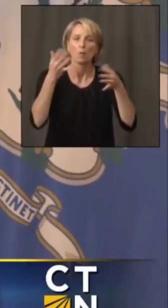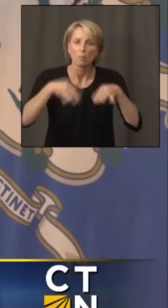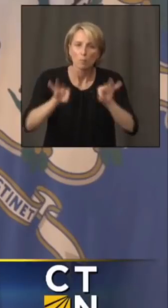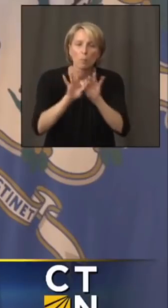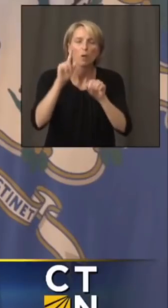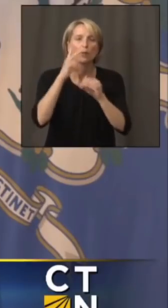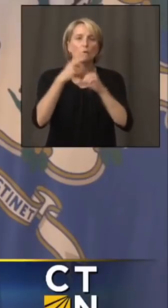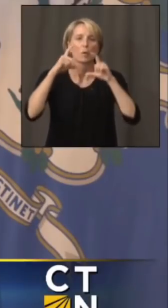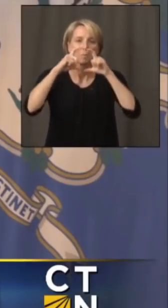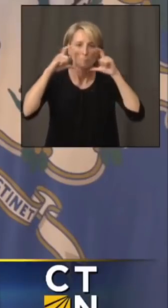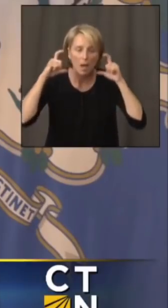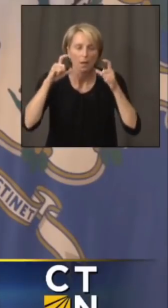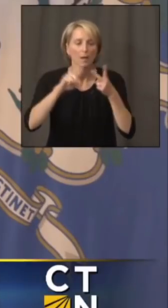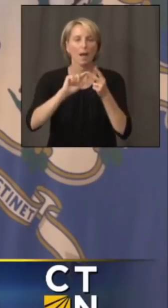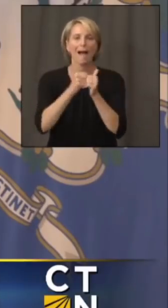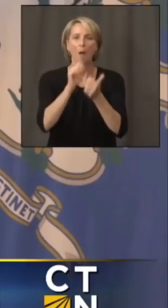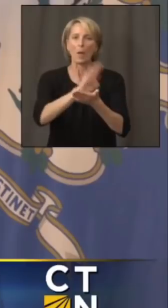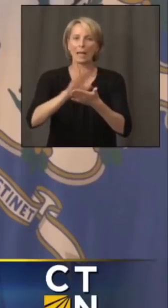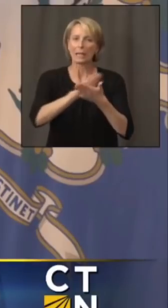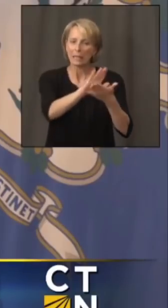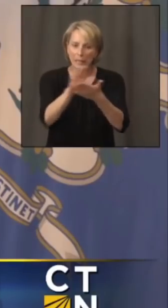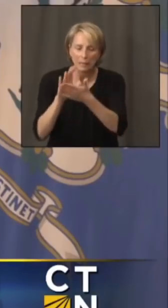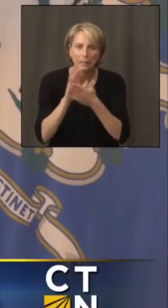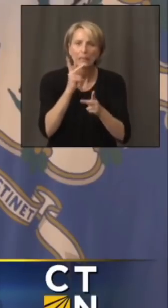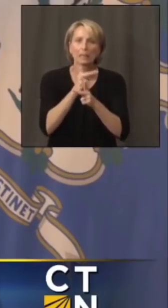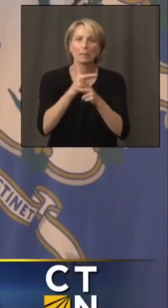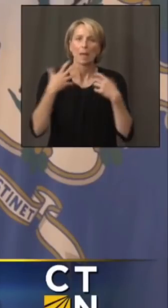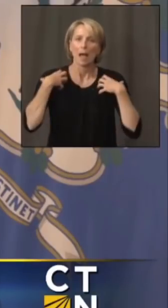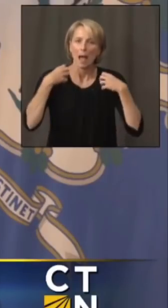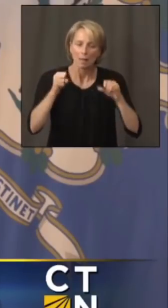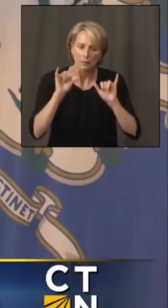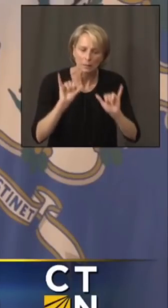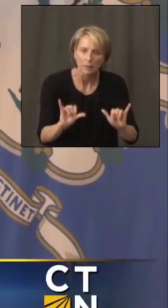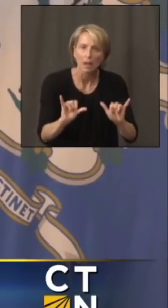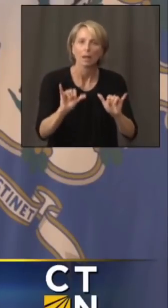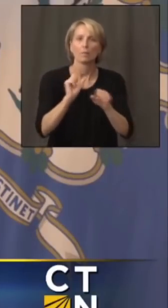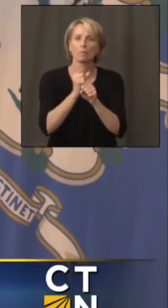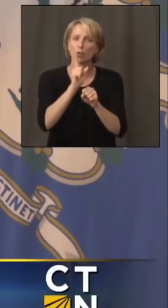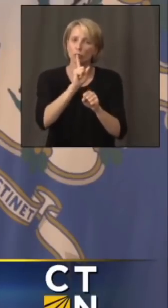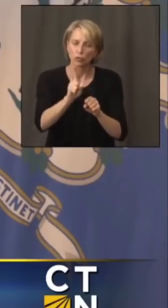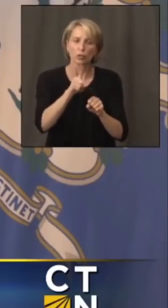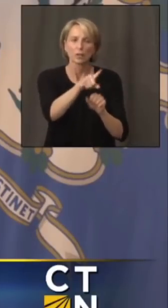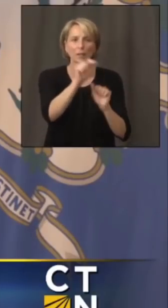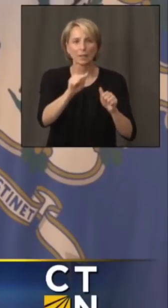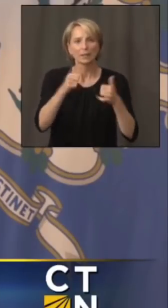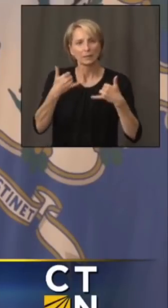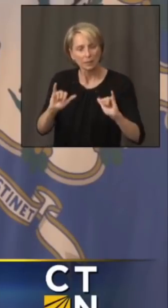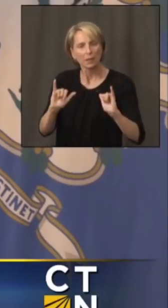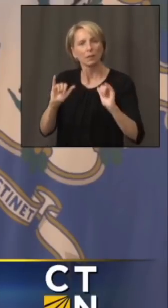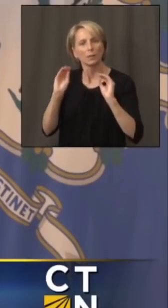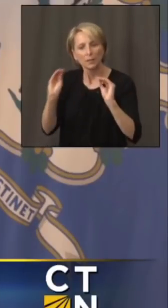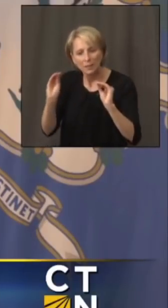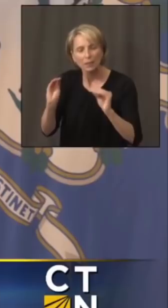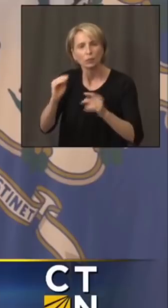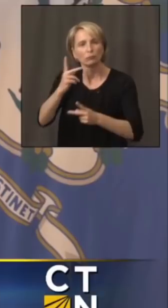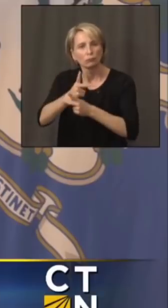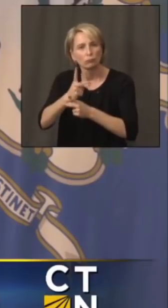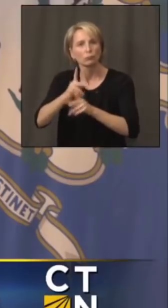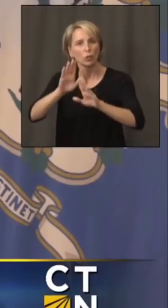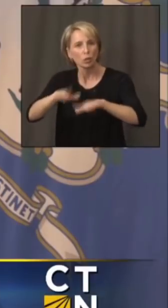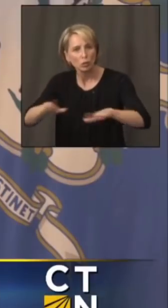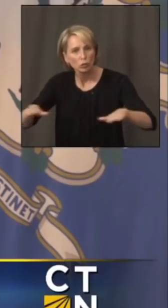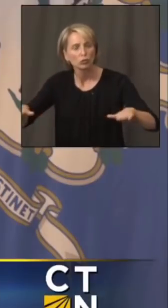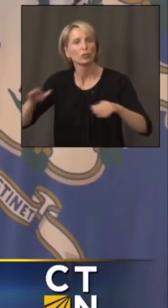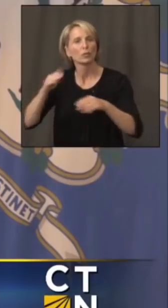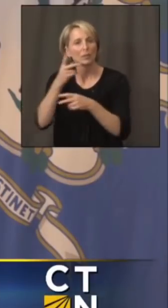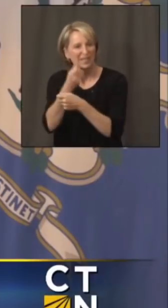of disinfectant, what we can do to make sure that they are continuing to provide service safely for those most in need